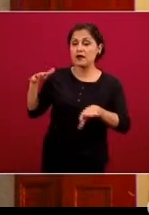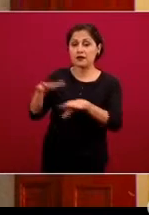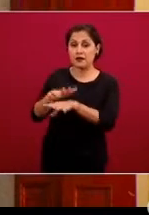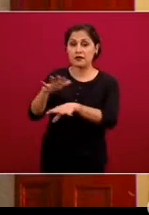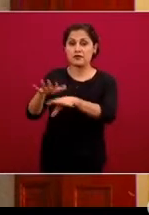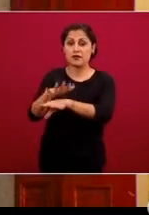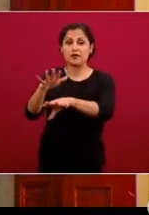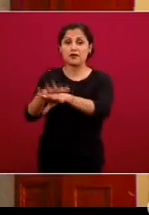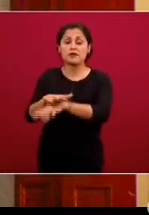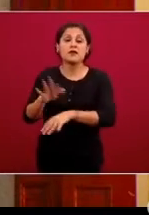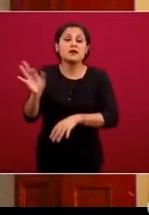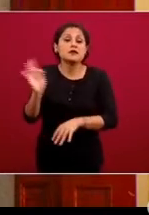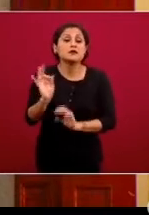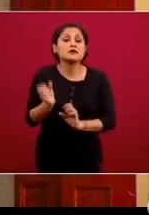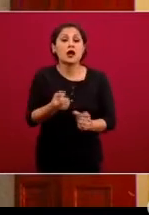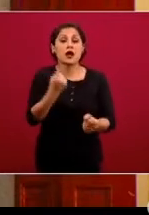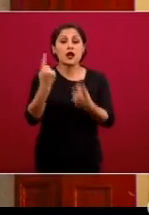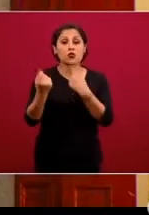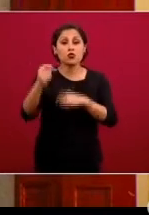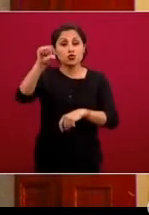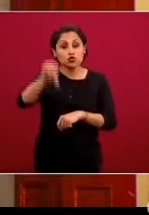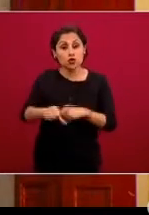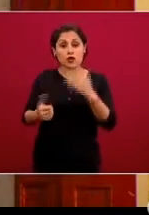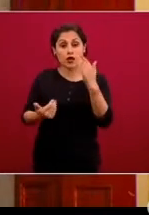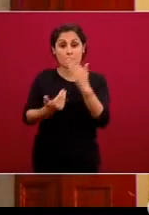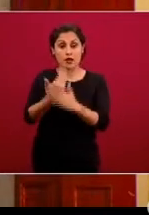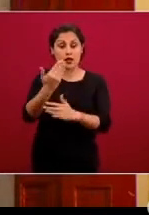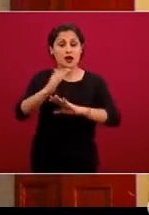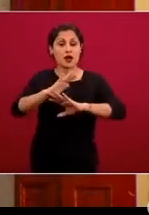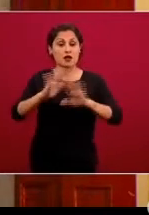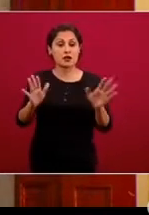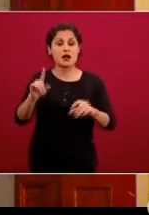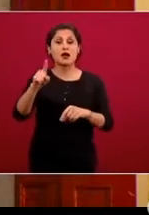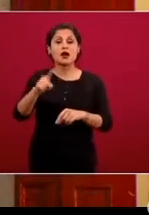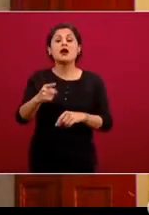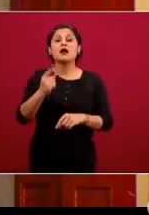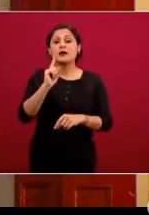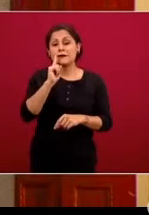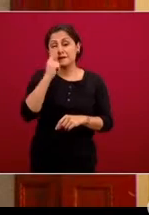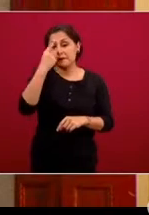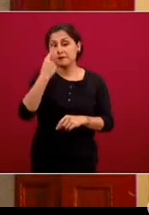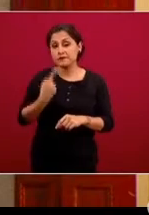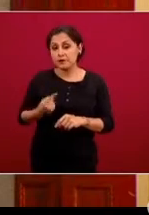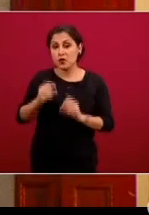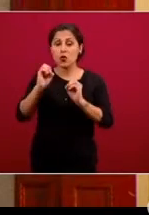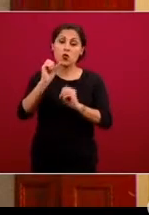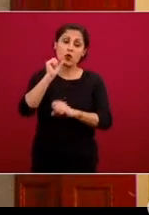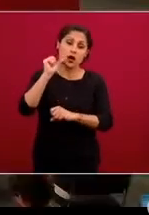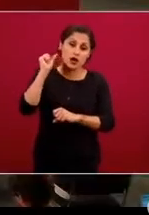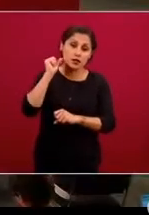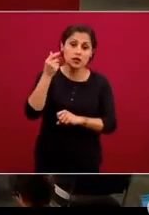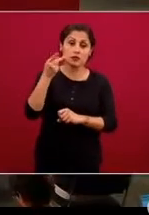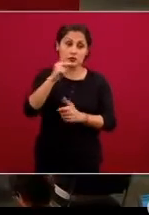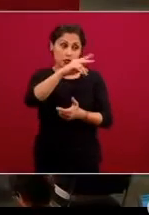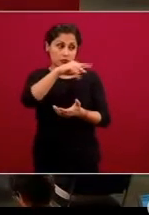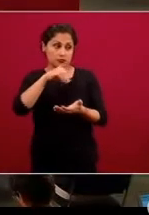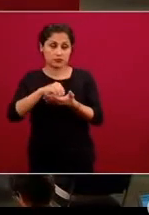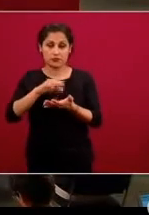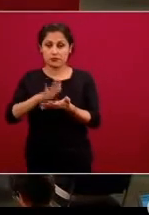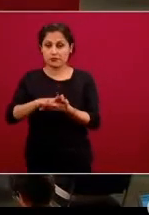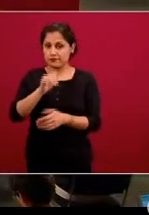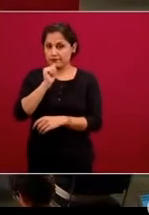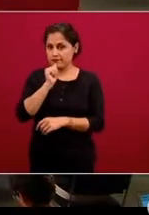have a sample from today in the morning or from yesterday, we're still having the results on